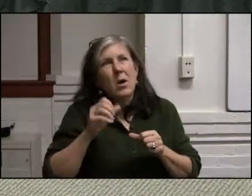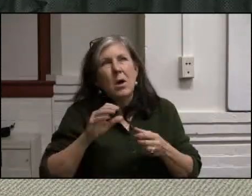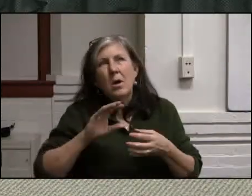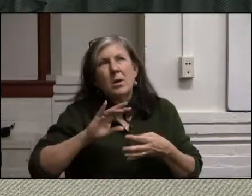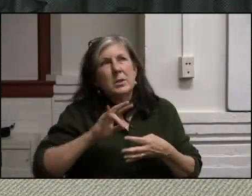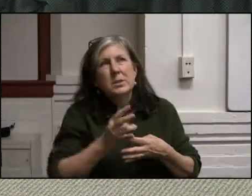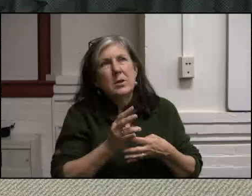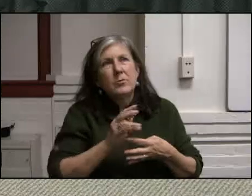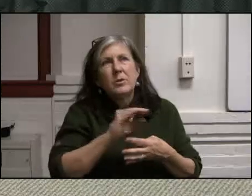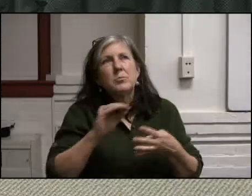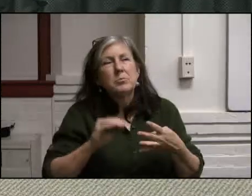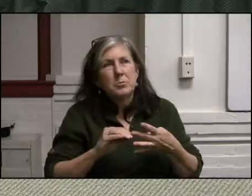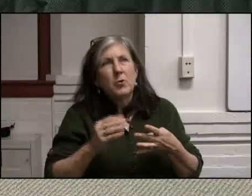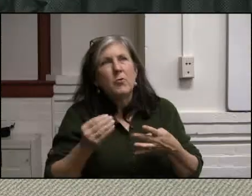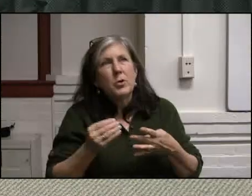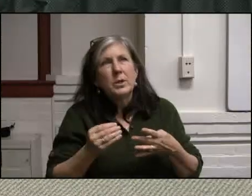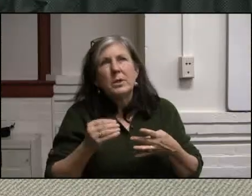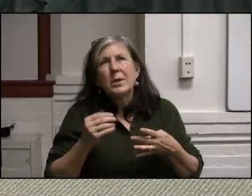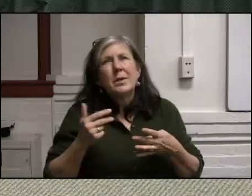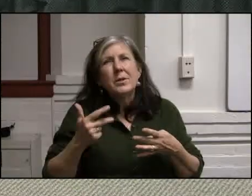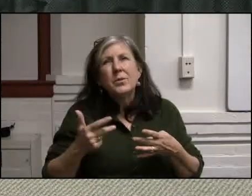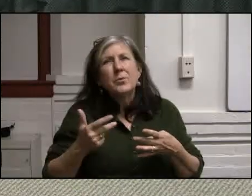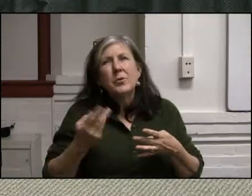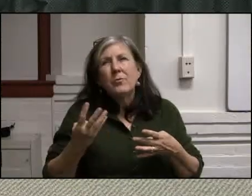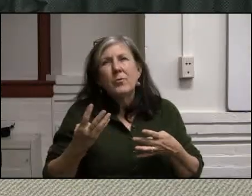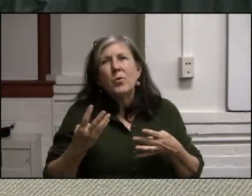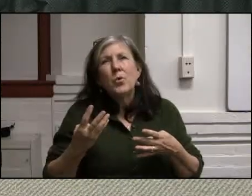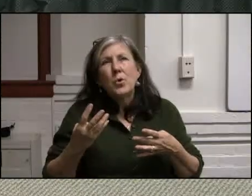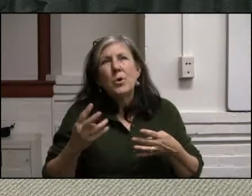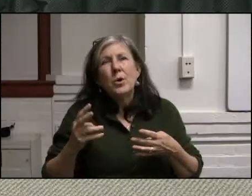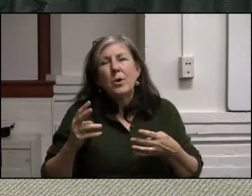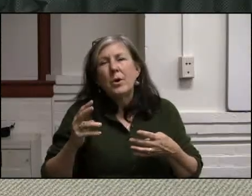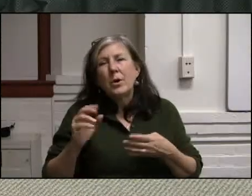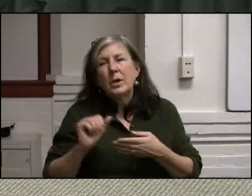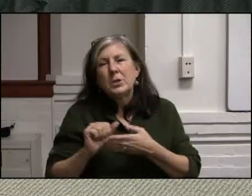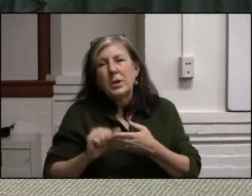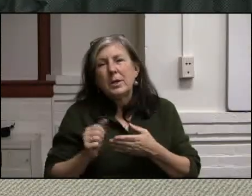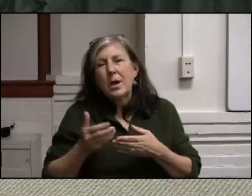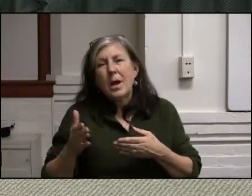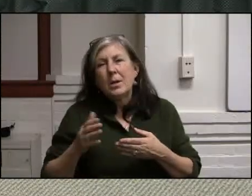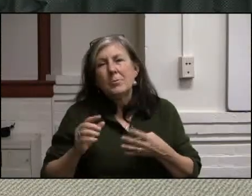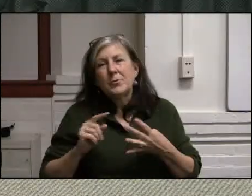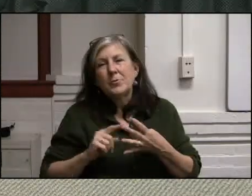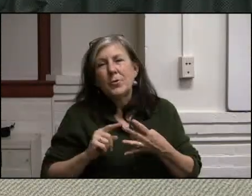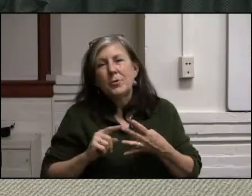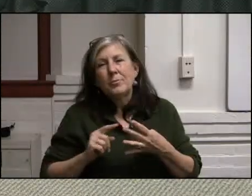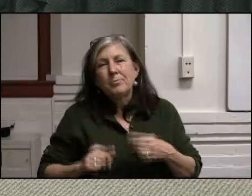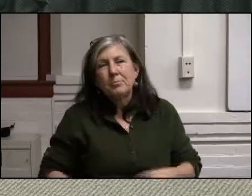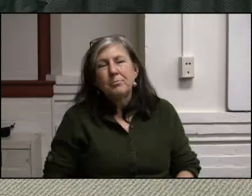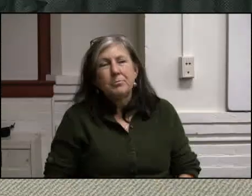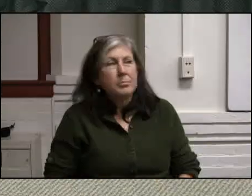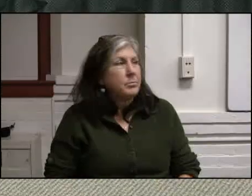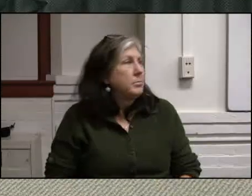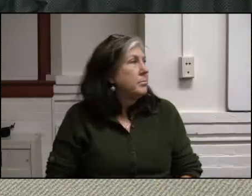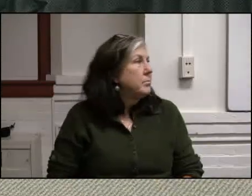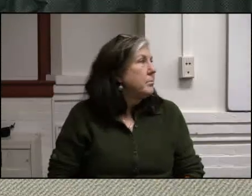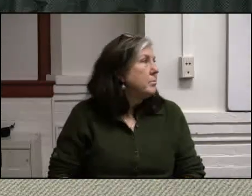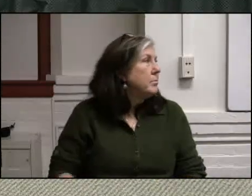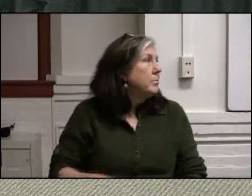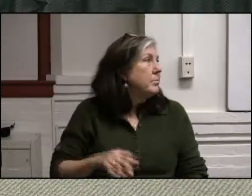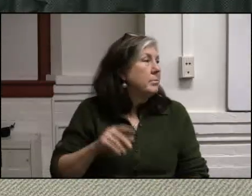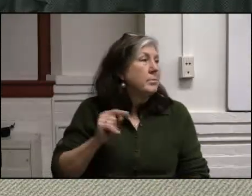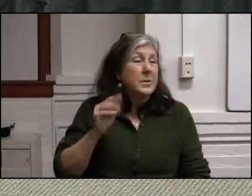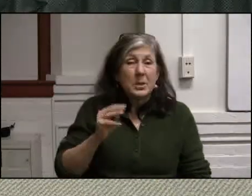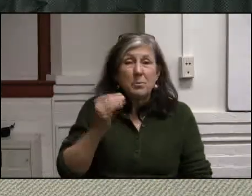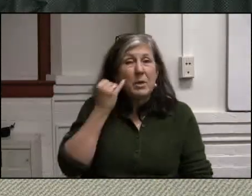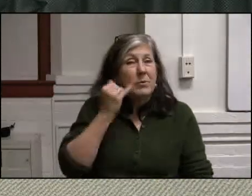believe there's like 3 or 4 substantive matters right now on that agenda. All right. As long as all this is okay with Jan,